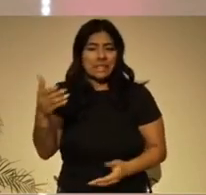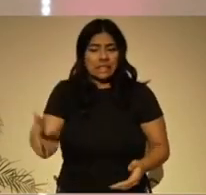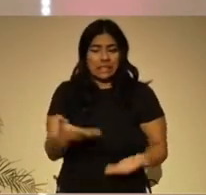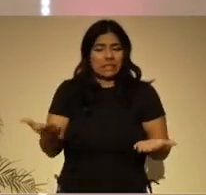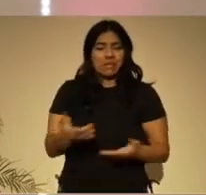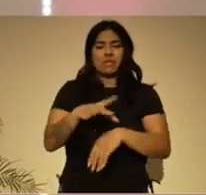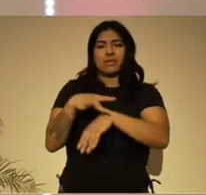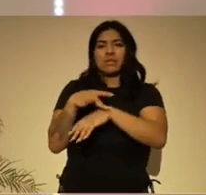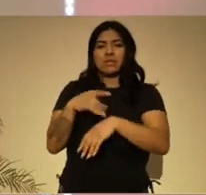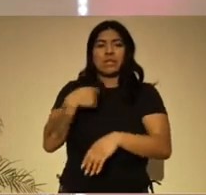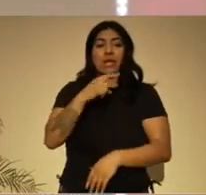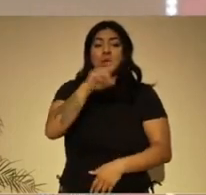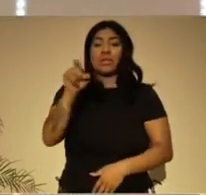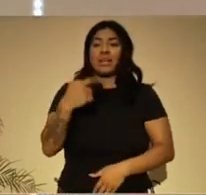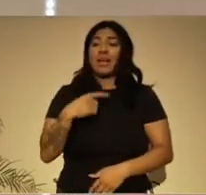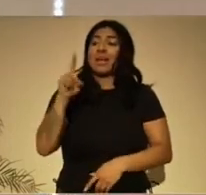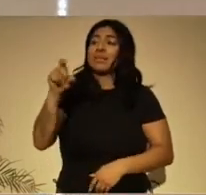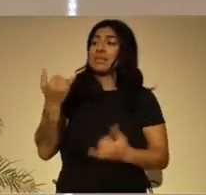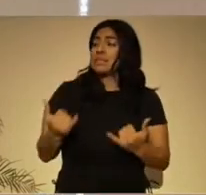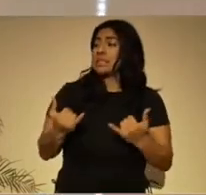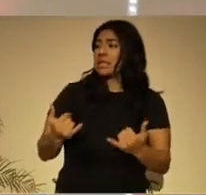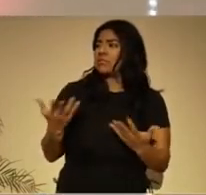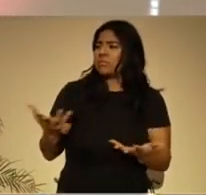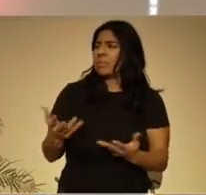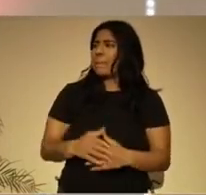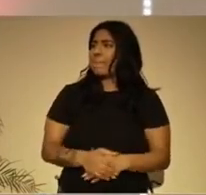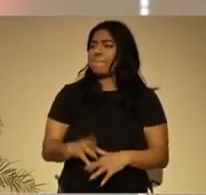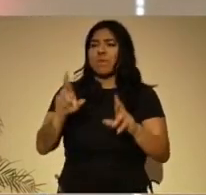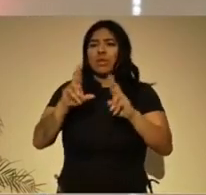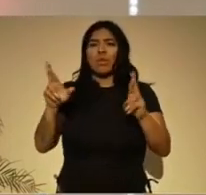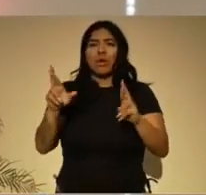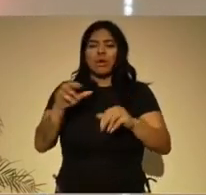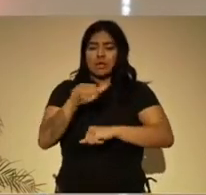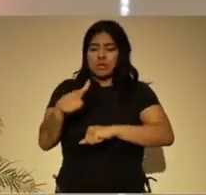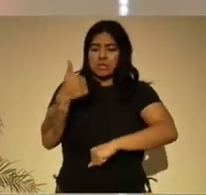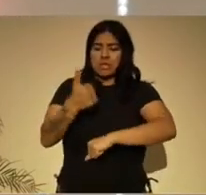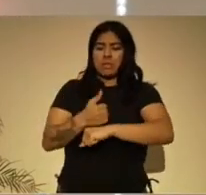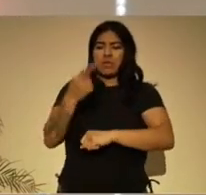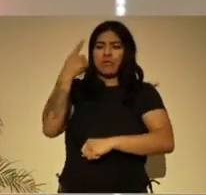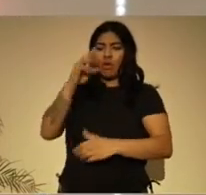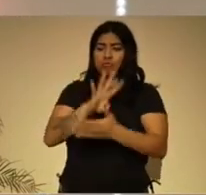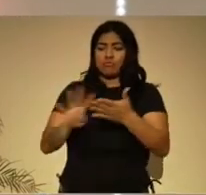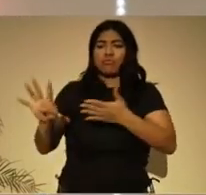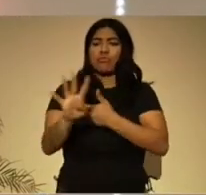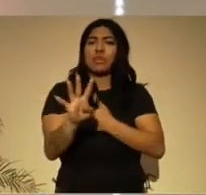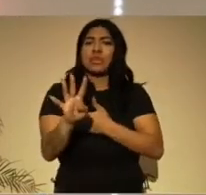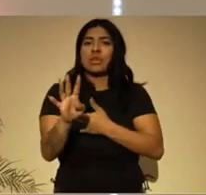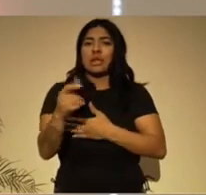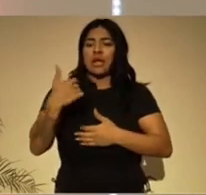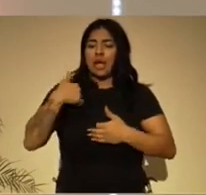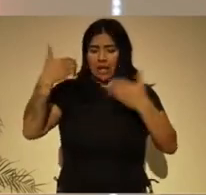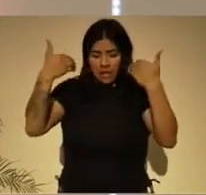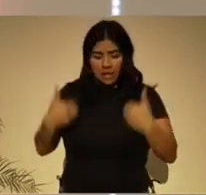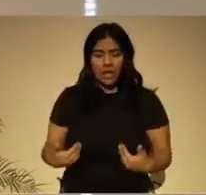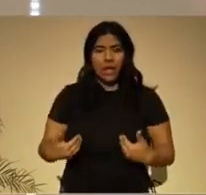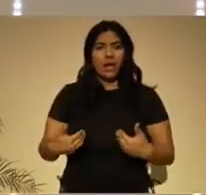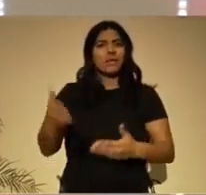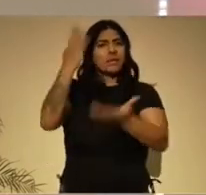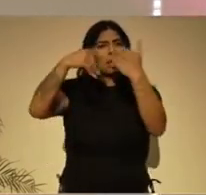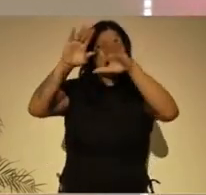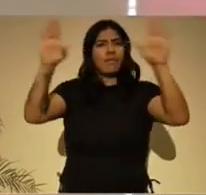The question I ask you today to get us ready and set us into motion for these next 4 weeks is, am I